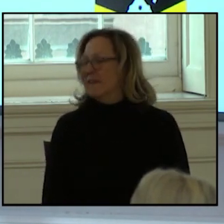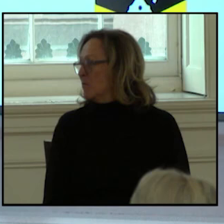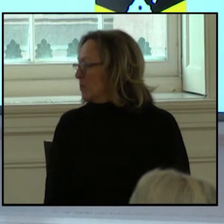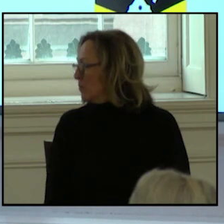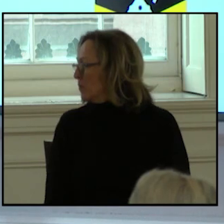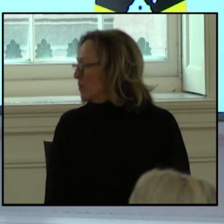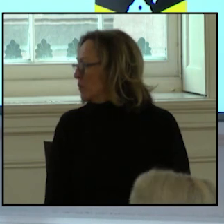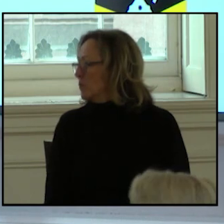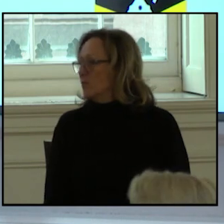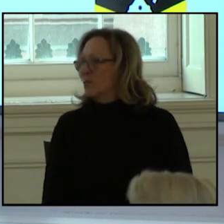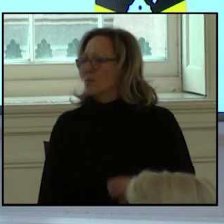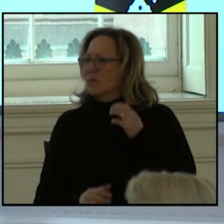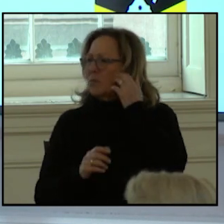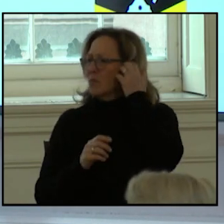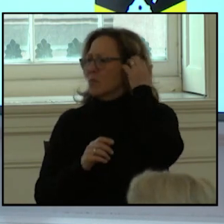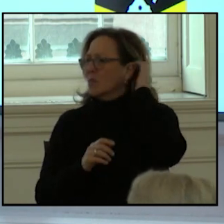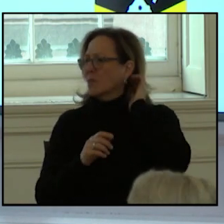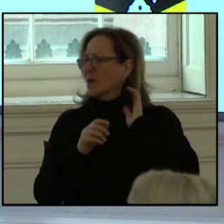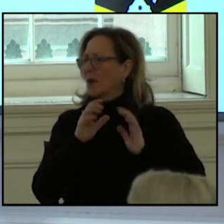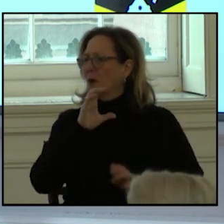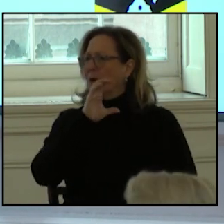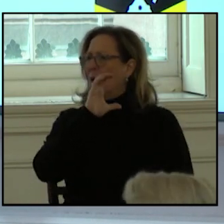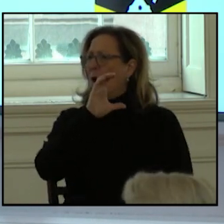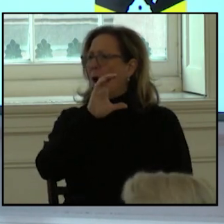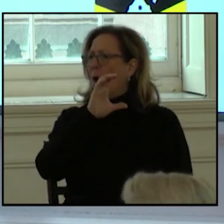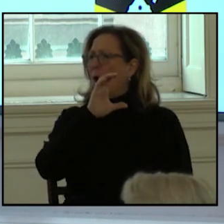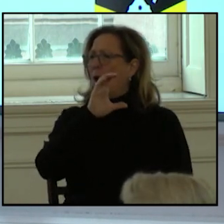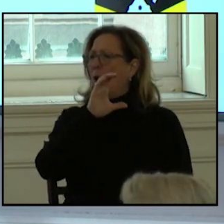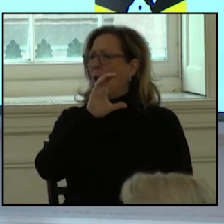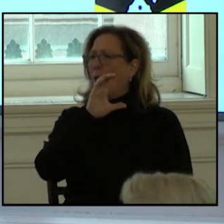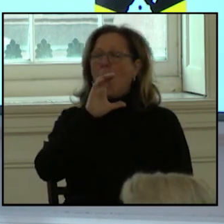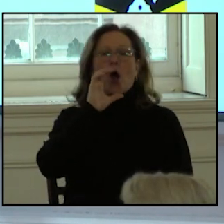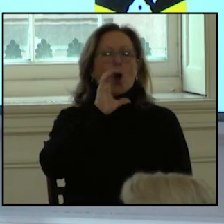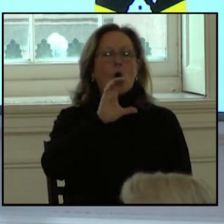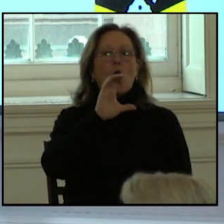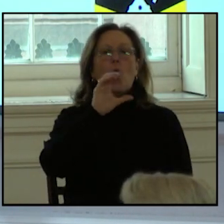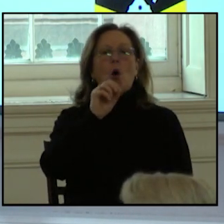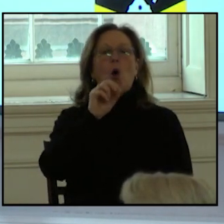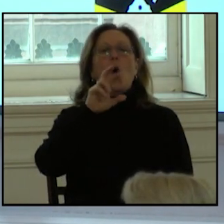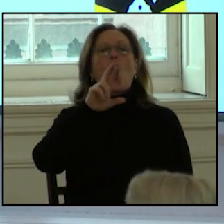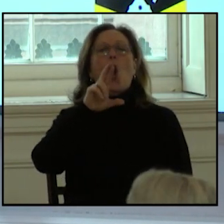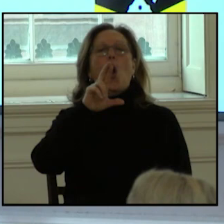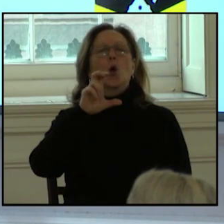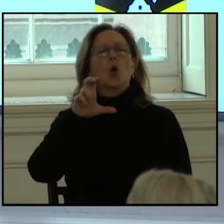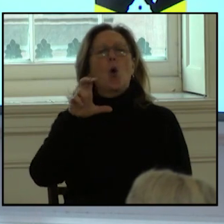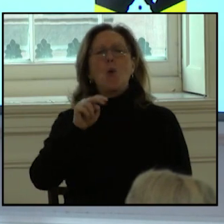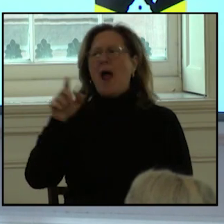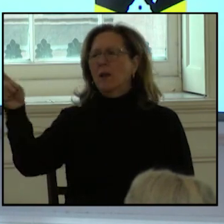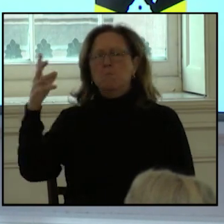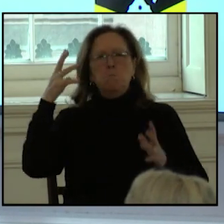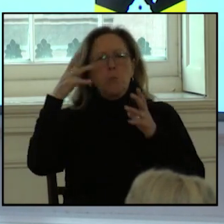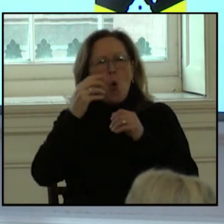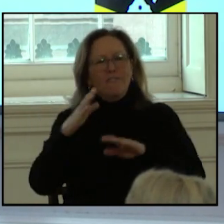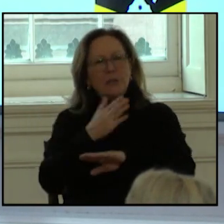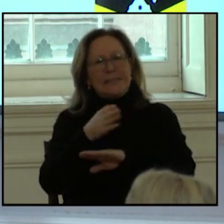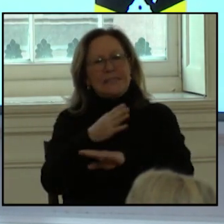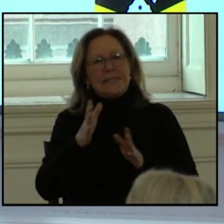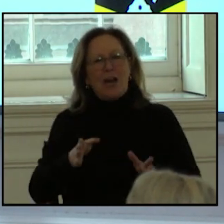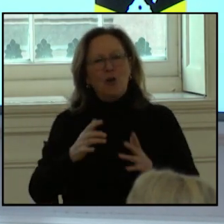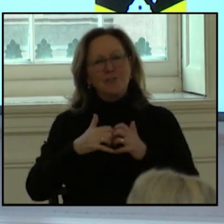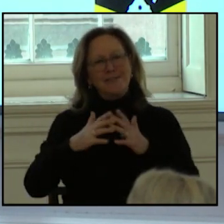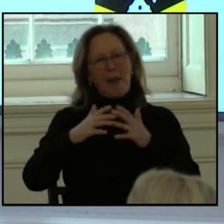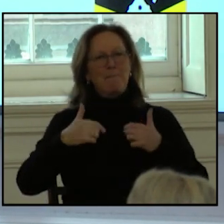Quran, is that it? Did I pronounce it right? A beautiful Quran, our beautiful singer, really set me